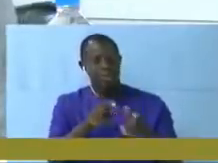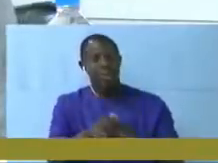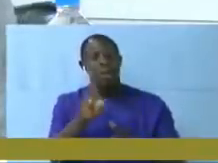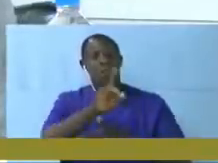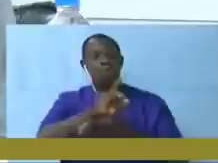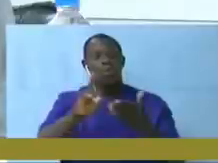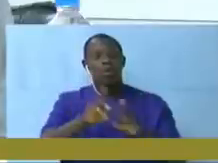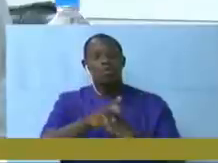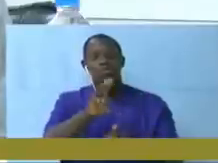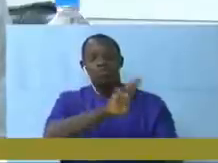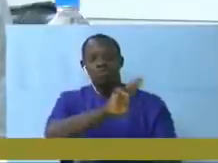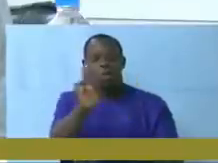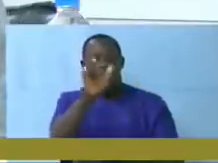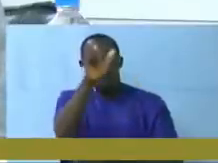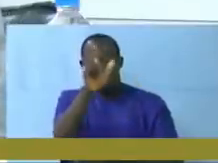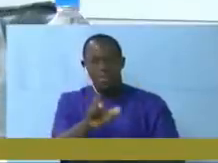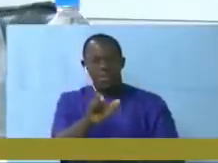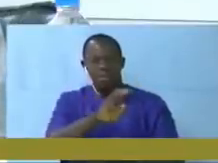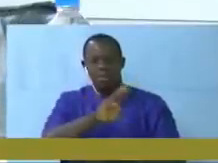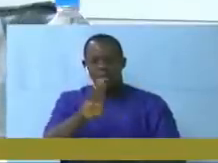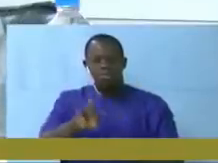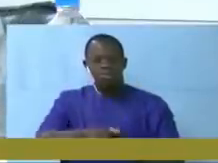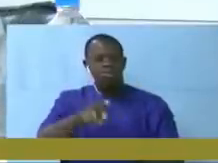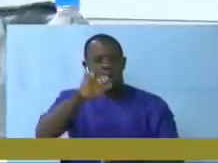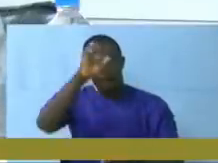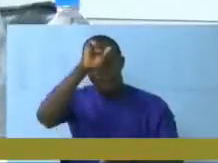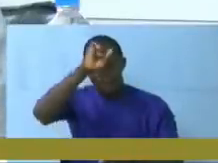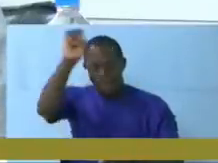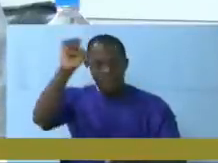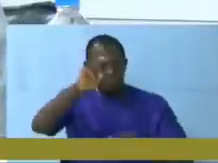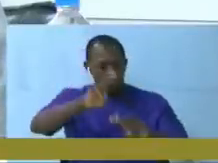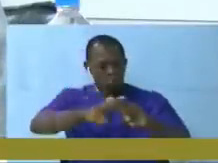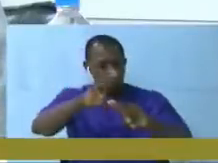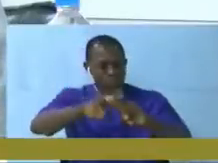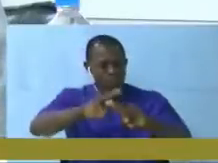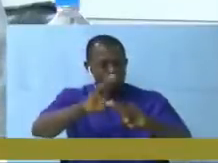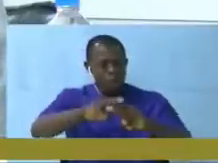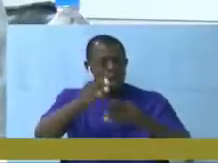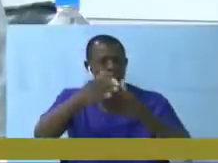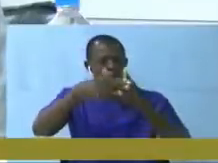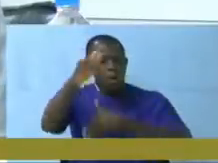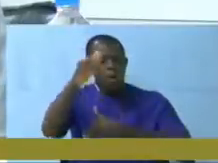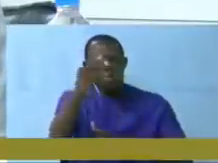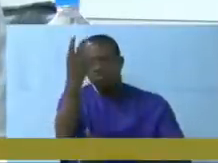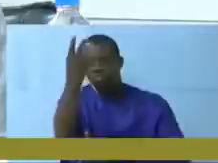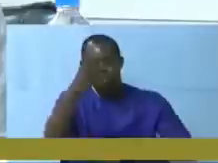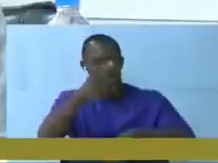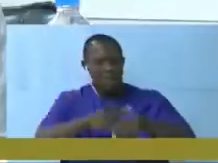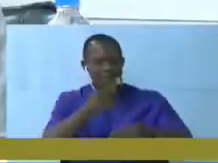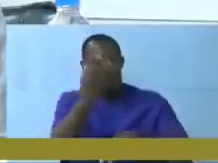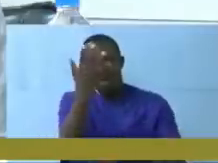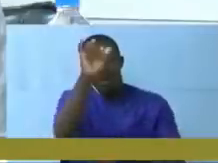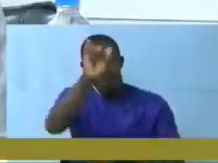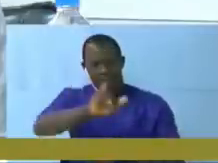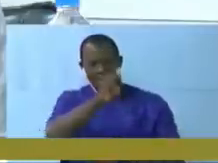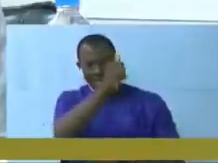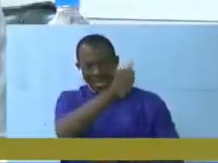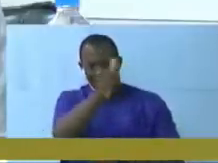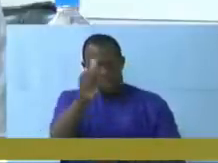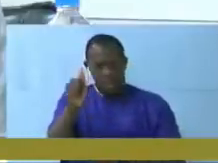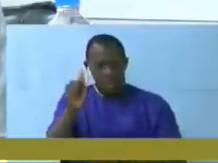as president for more than two terms of 5 years each, whether or not such terms are consecutive. Legi